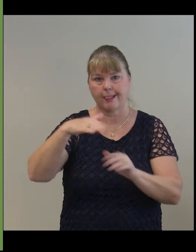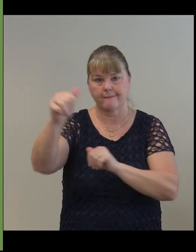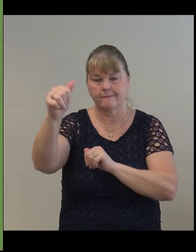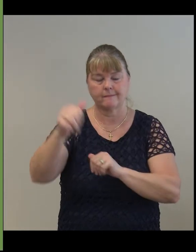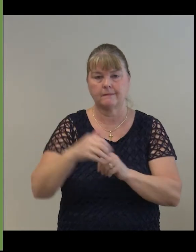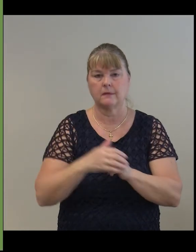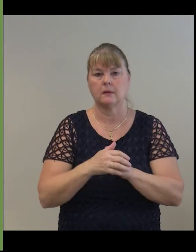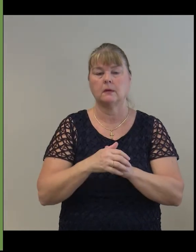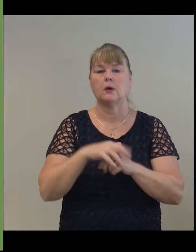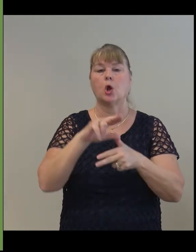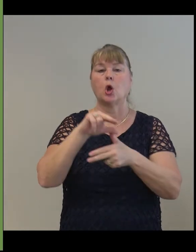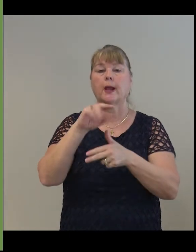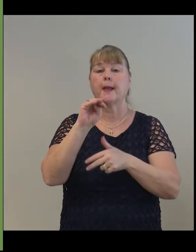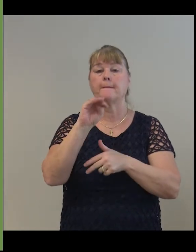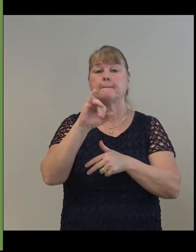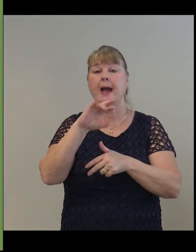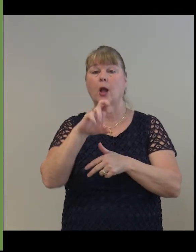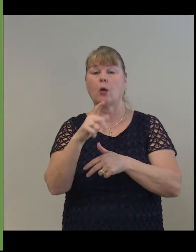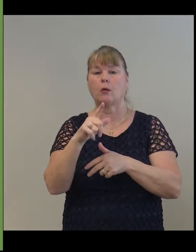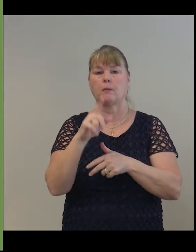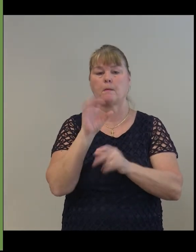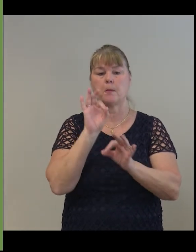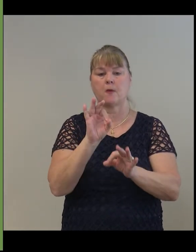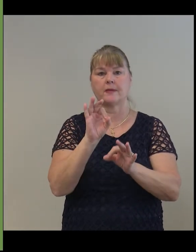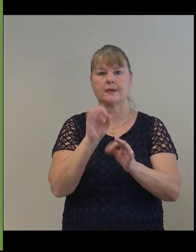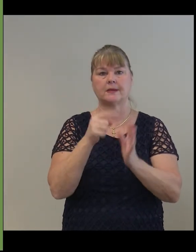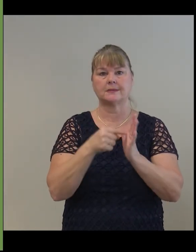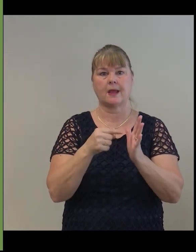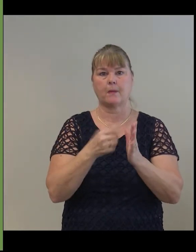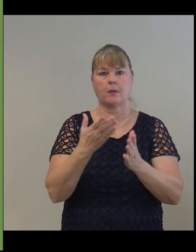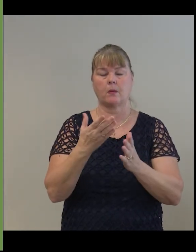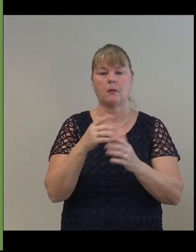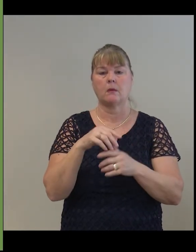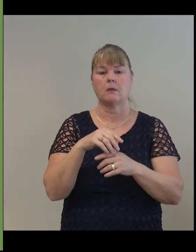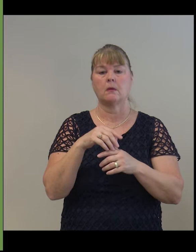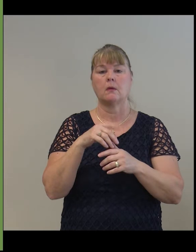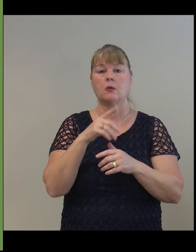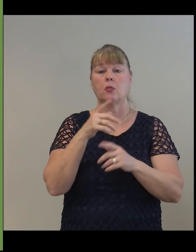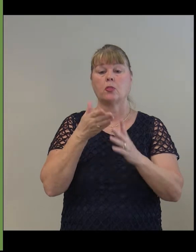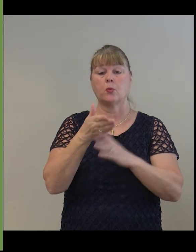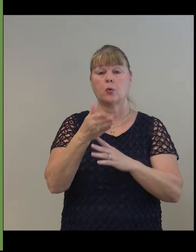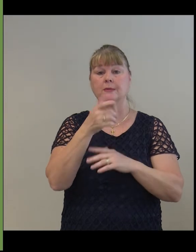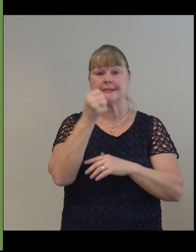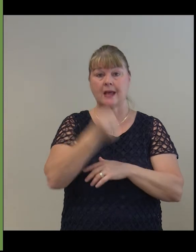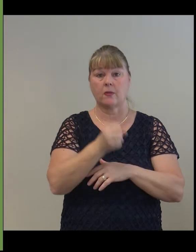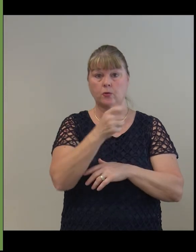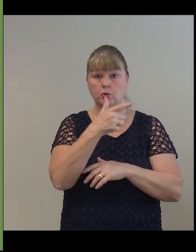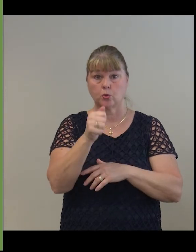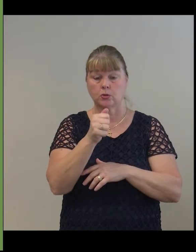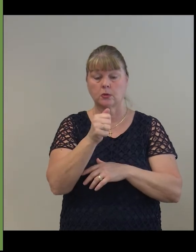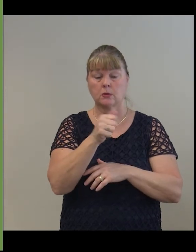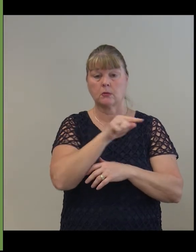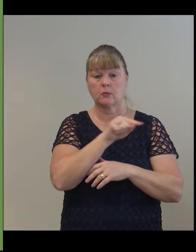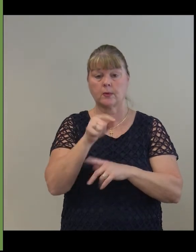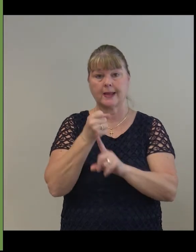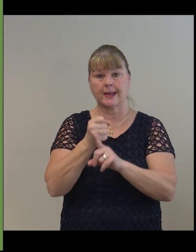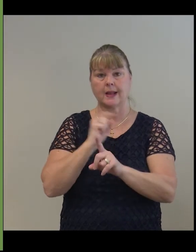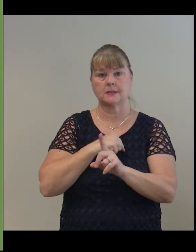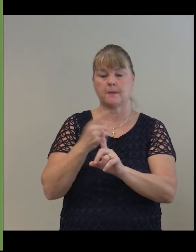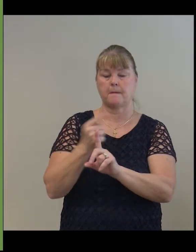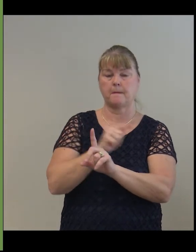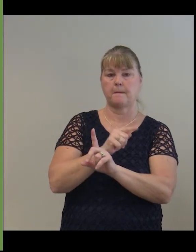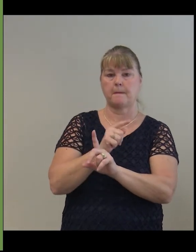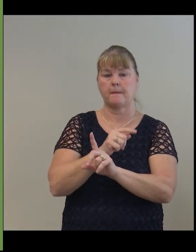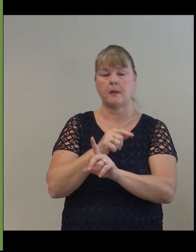head out. Hurricane Michael is a perfect example of that. It headed up through South Georgia and hit